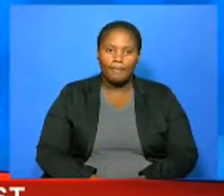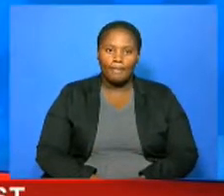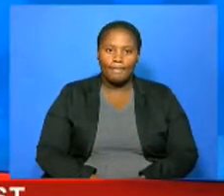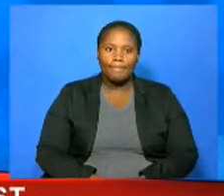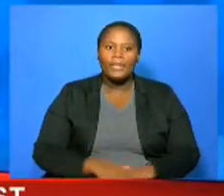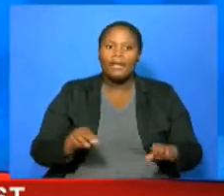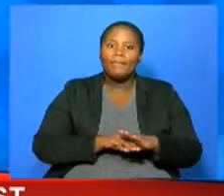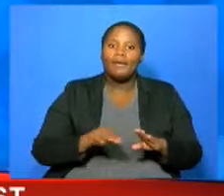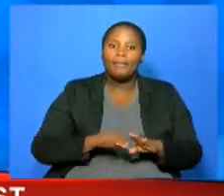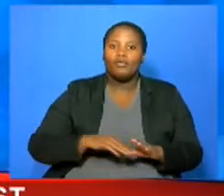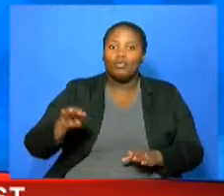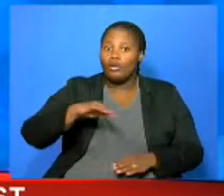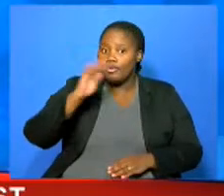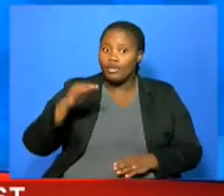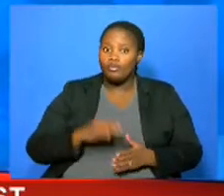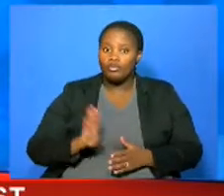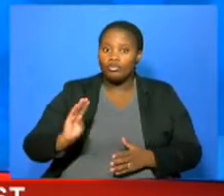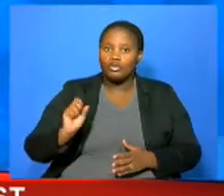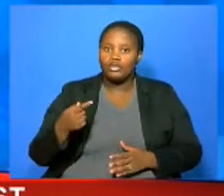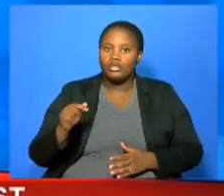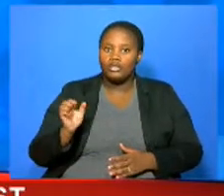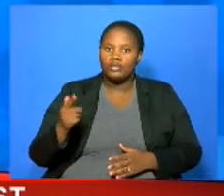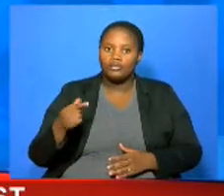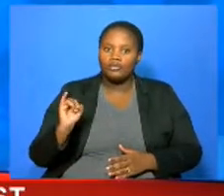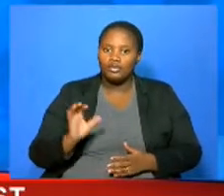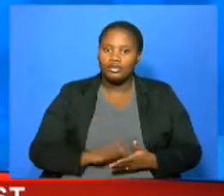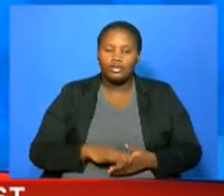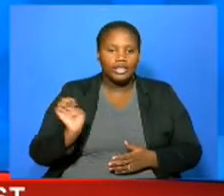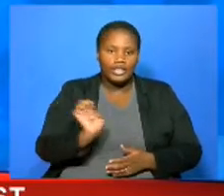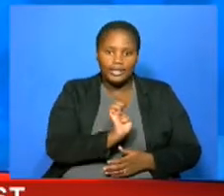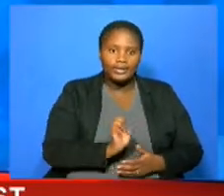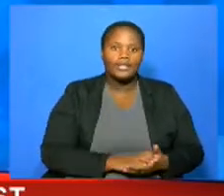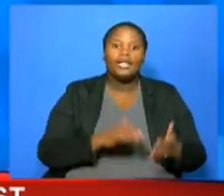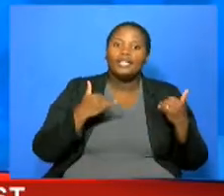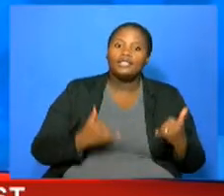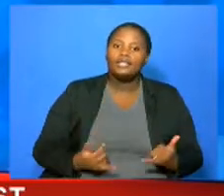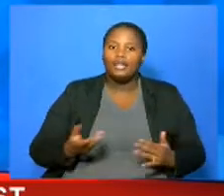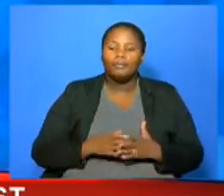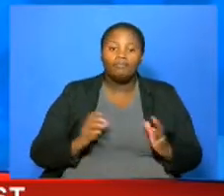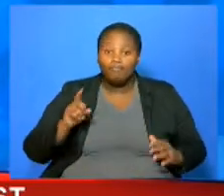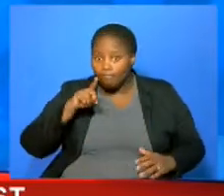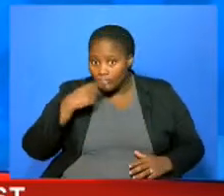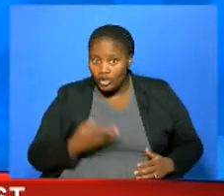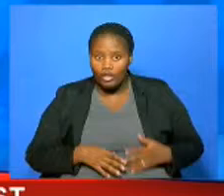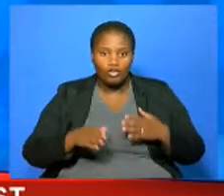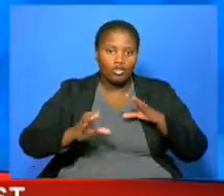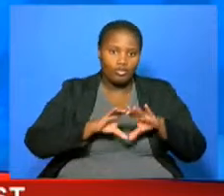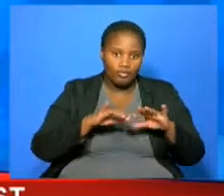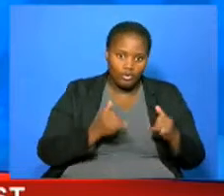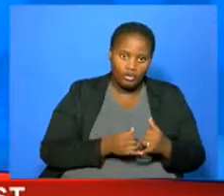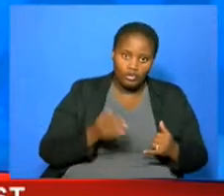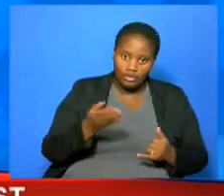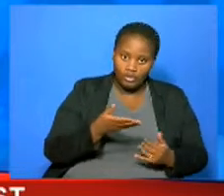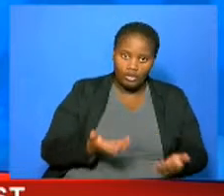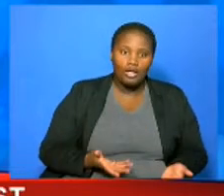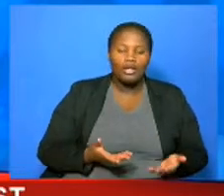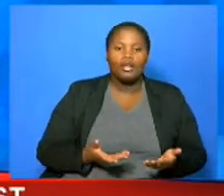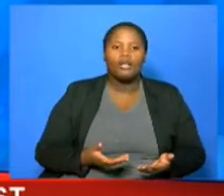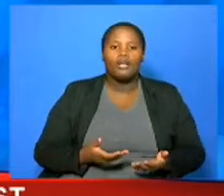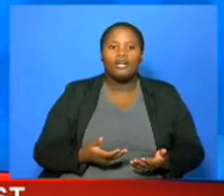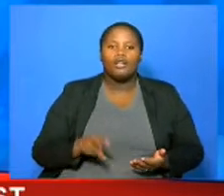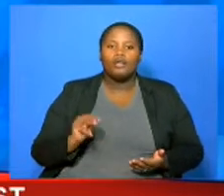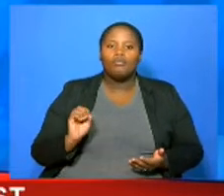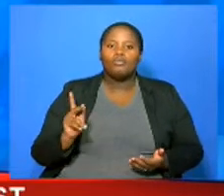The Member of Parliament for Botete East, Mr. Setomong Latisitswe, has informed residents of Mukubilo that